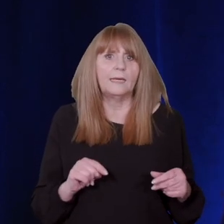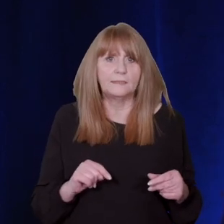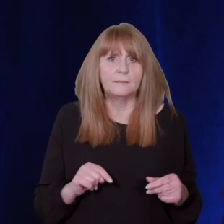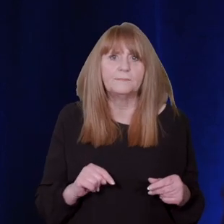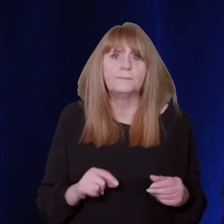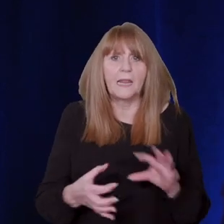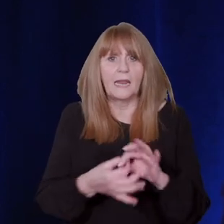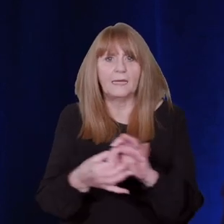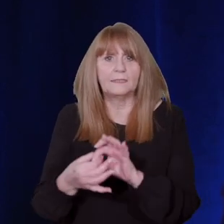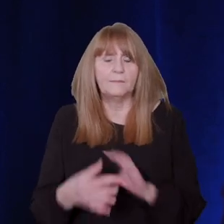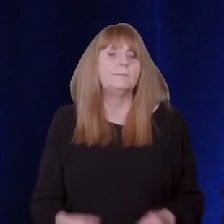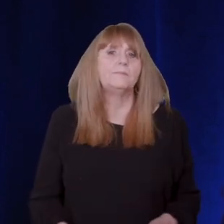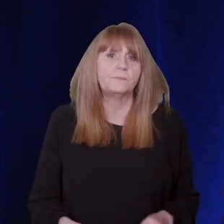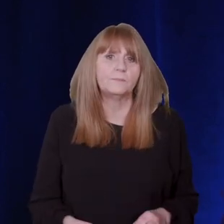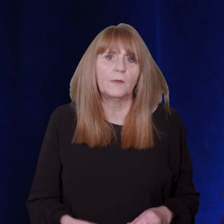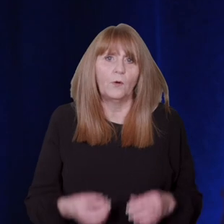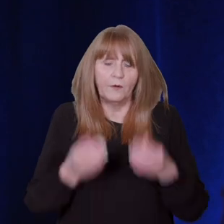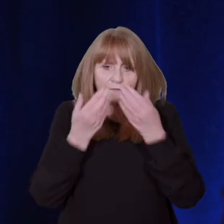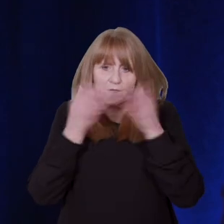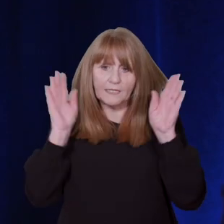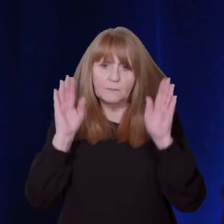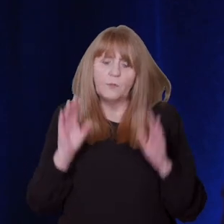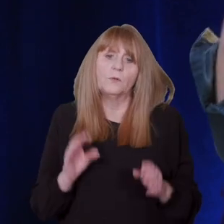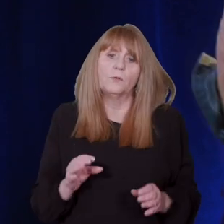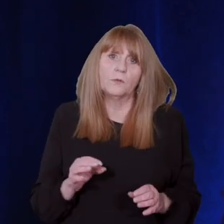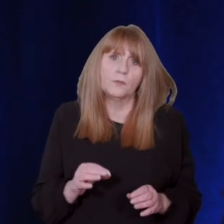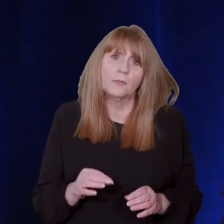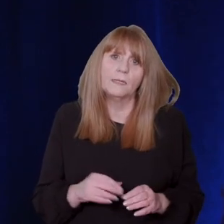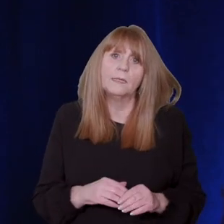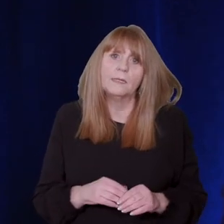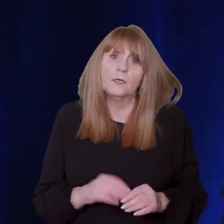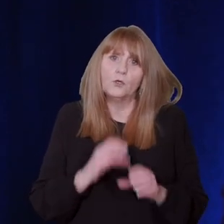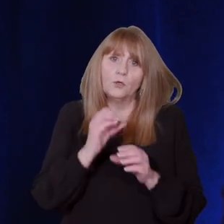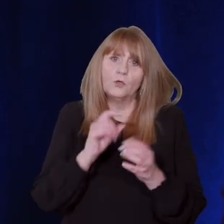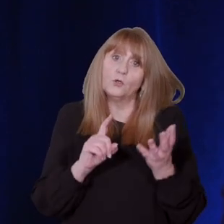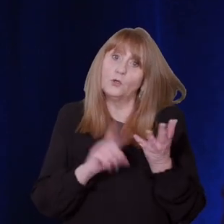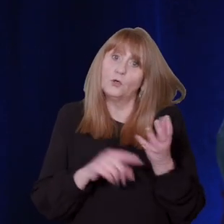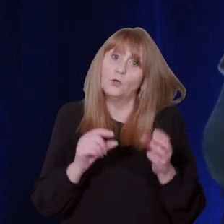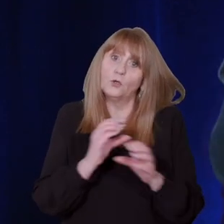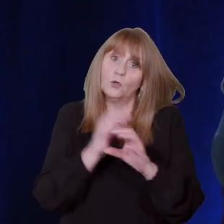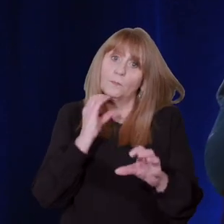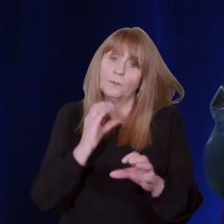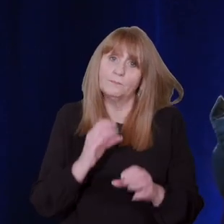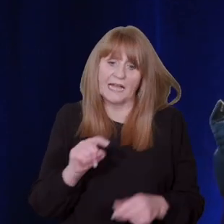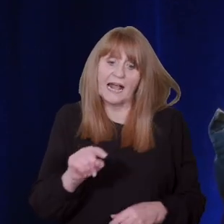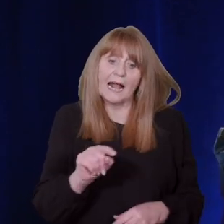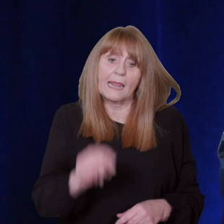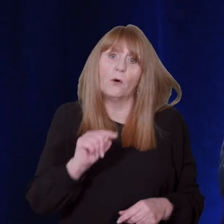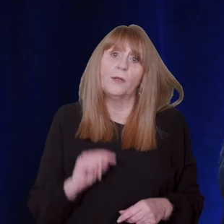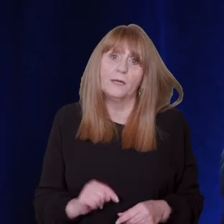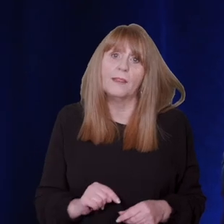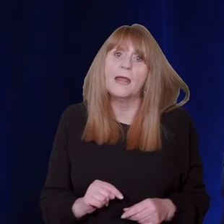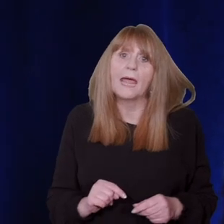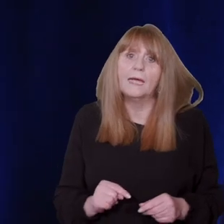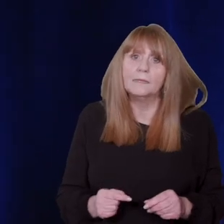prayed. On Facebook and YouTube, you click on the link and you will be immediately in touch with someone that can take this a lot more